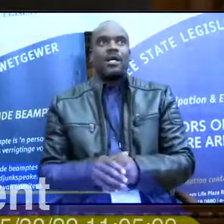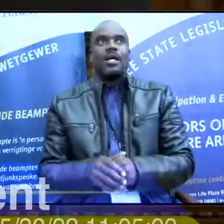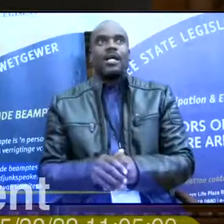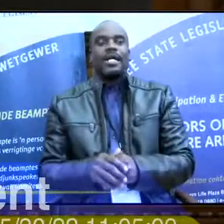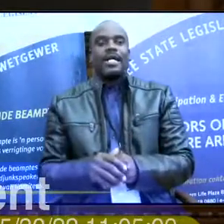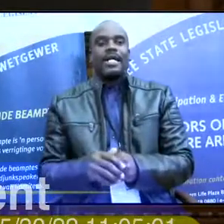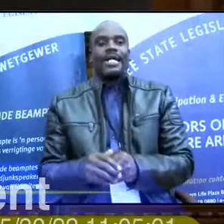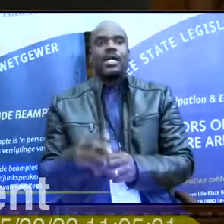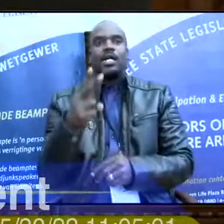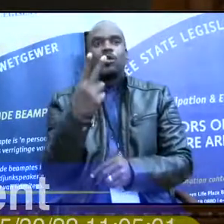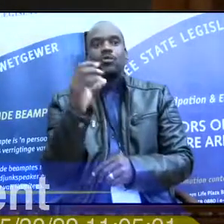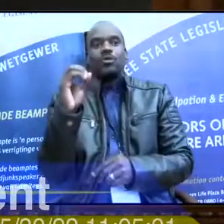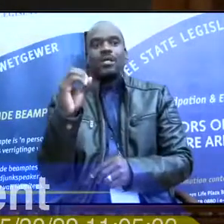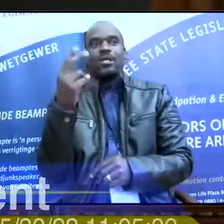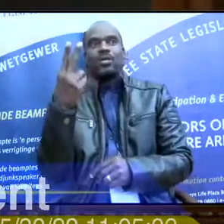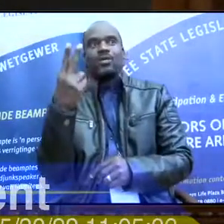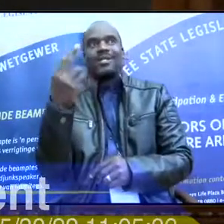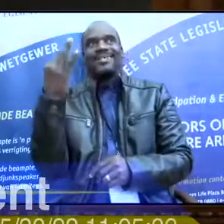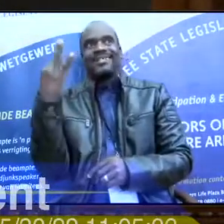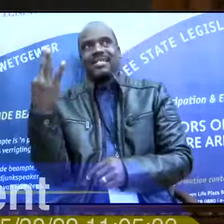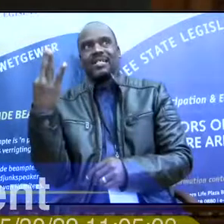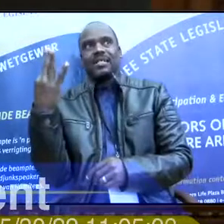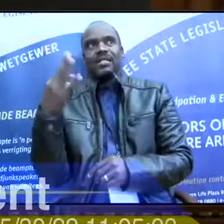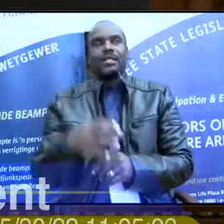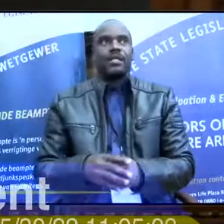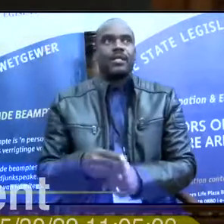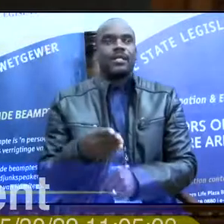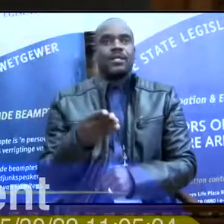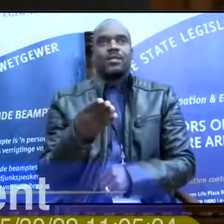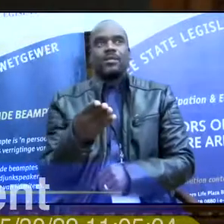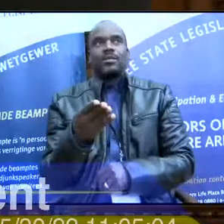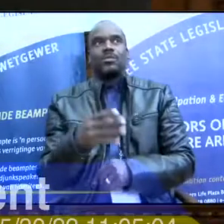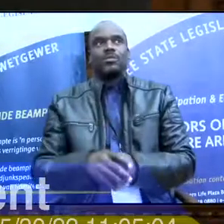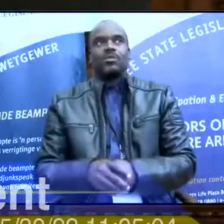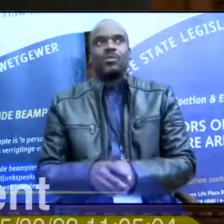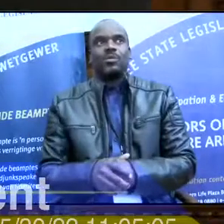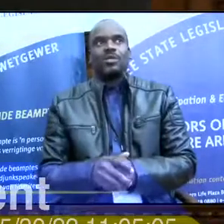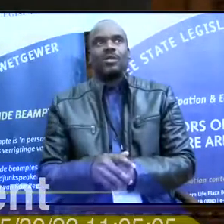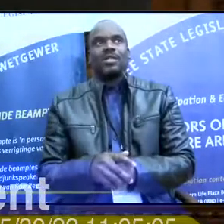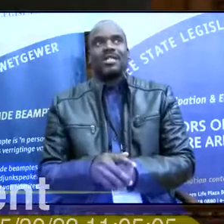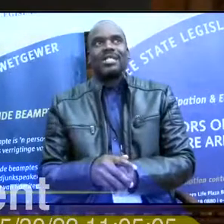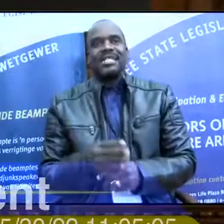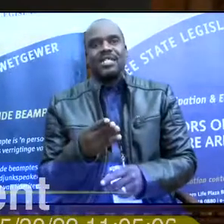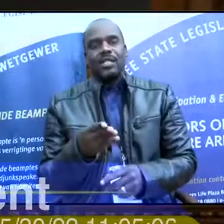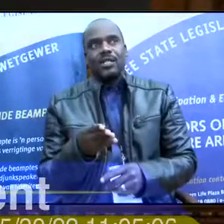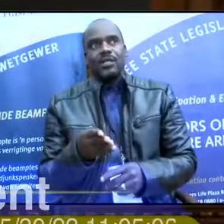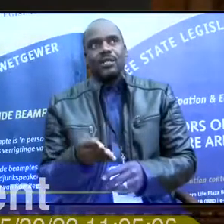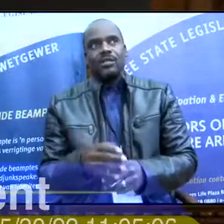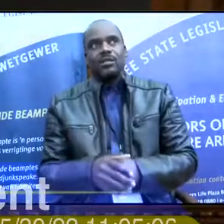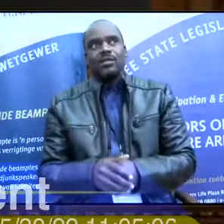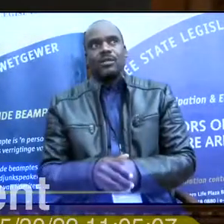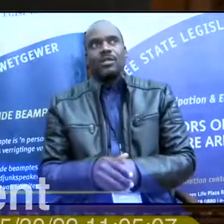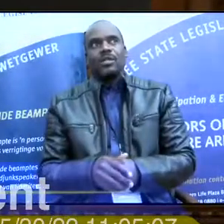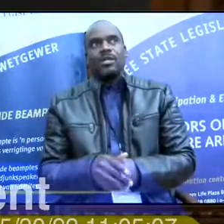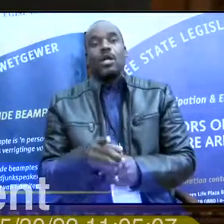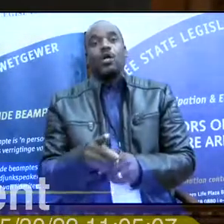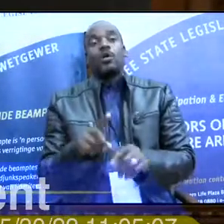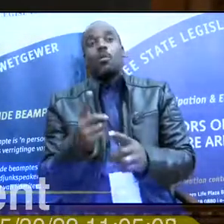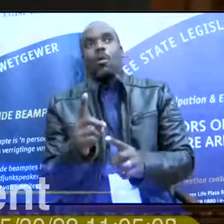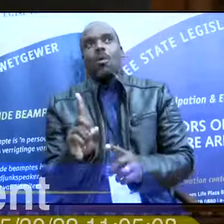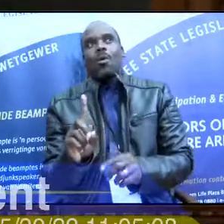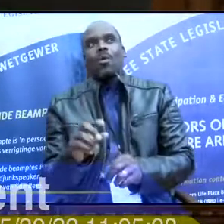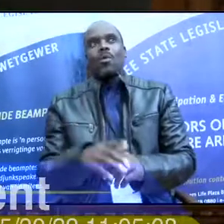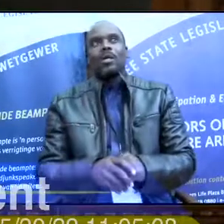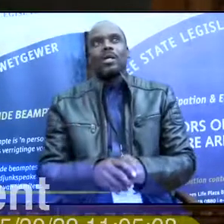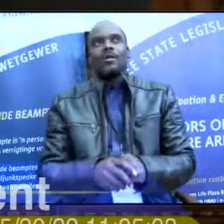2023 and as the disruption of the global supply chain is anticipated to ease somewhat while